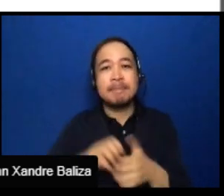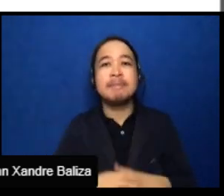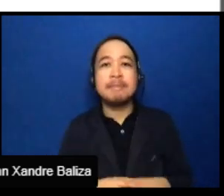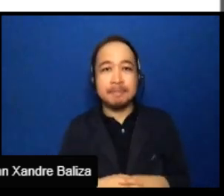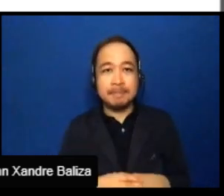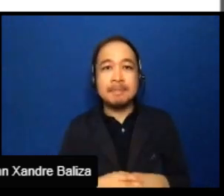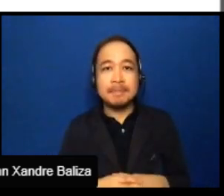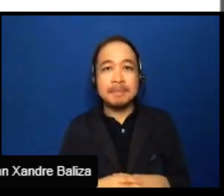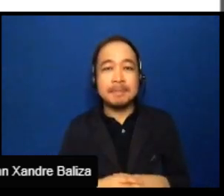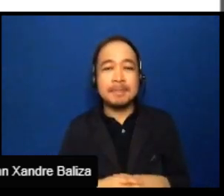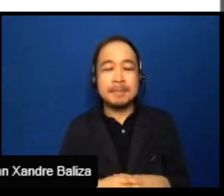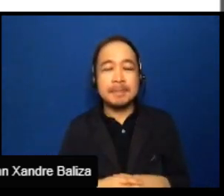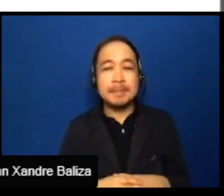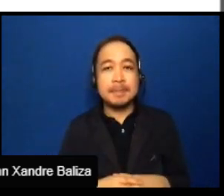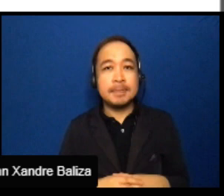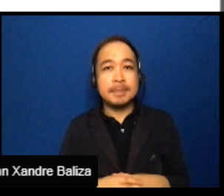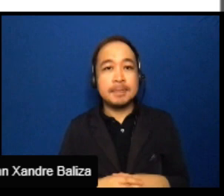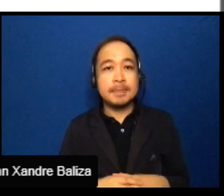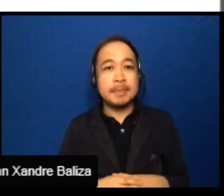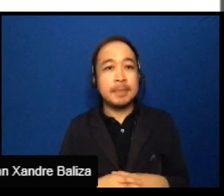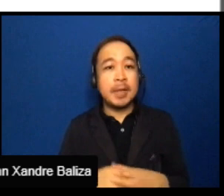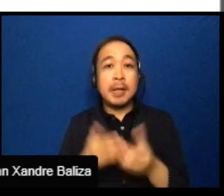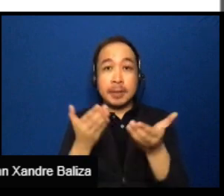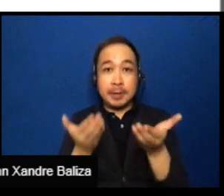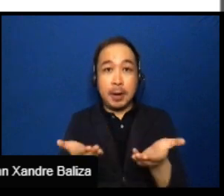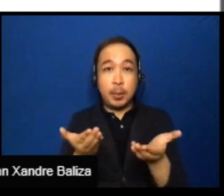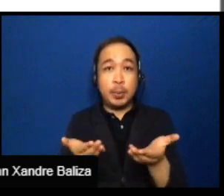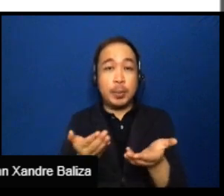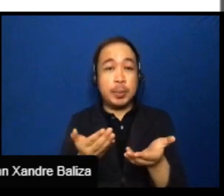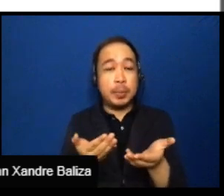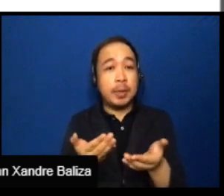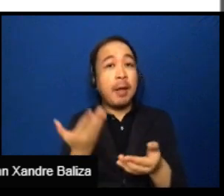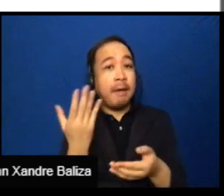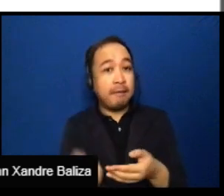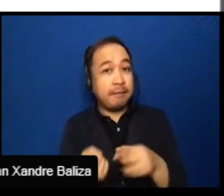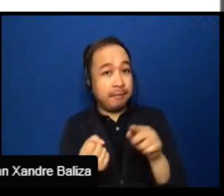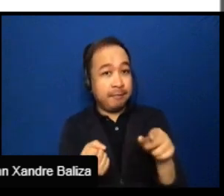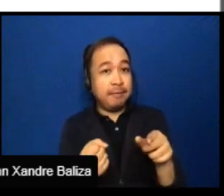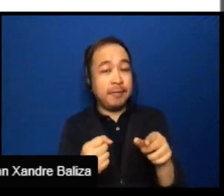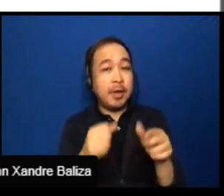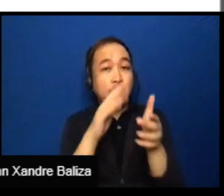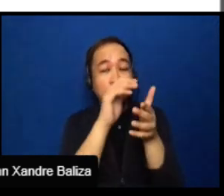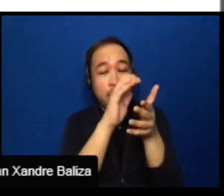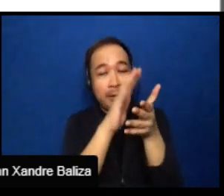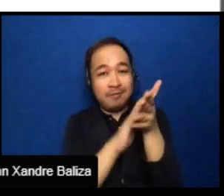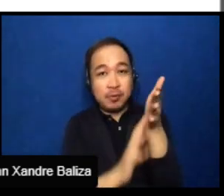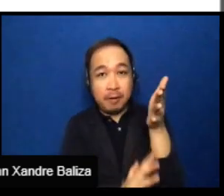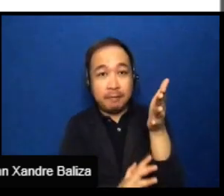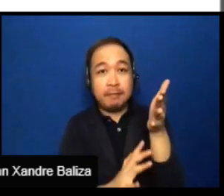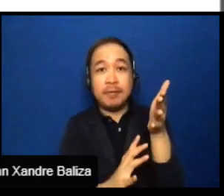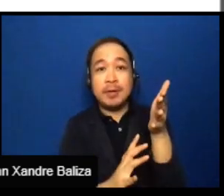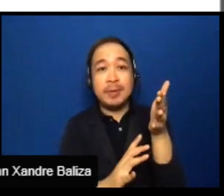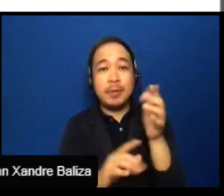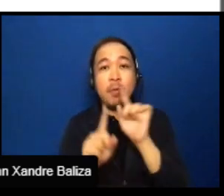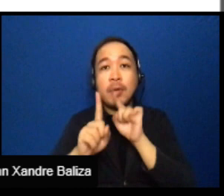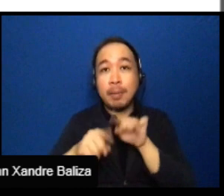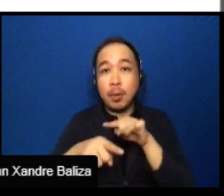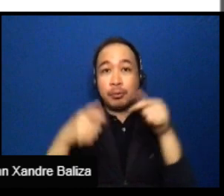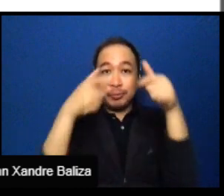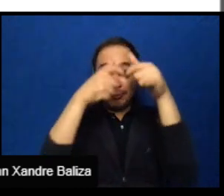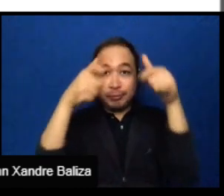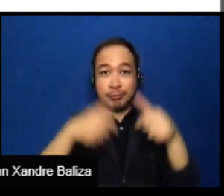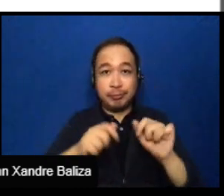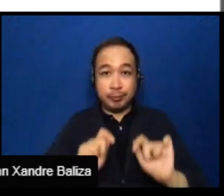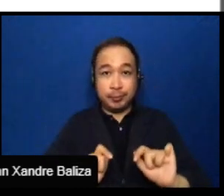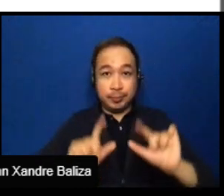Yes, you can now see the draft report on the screen. May I propose that